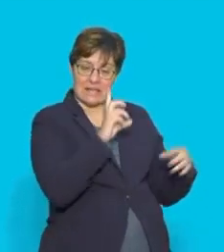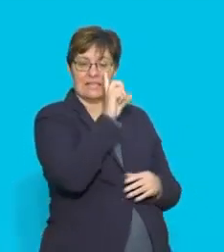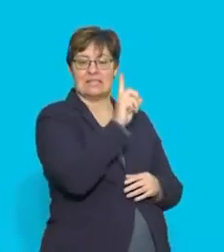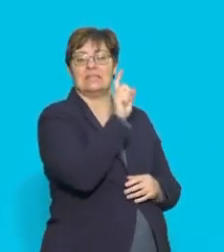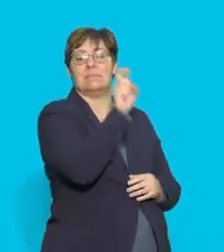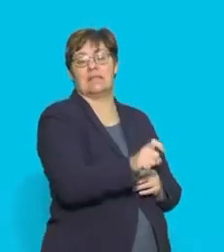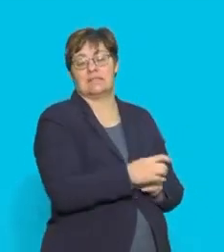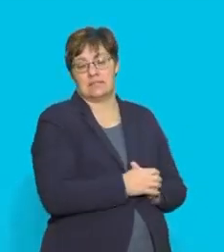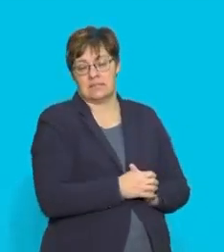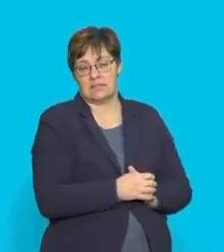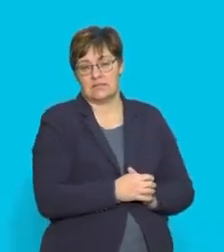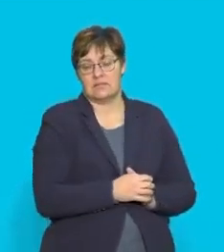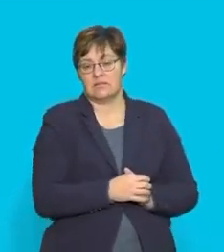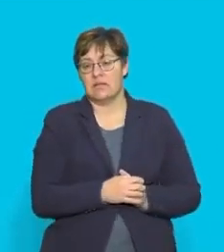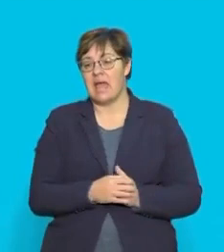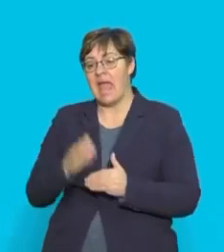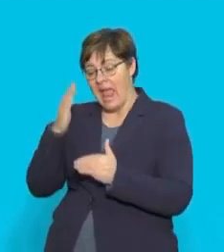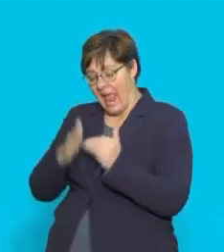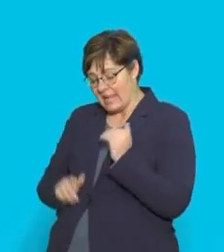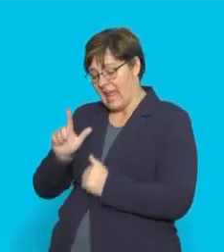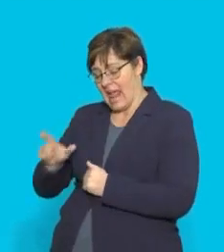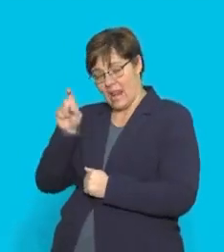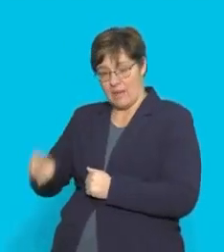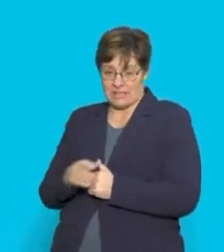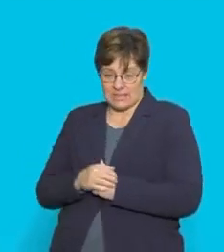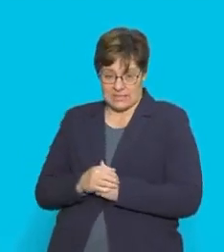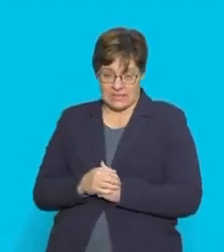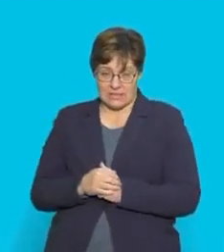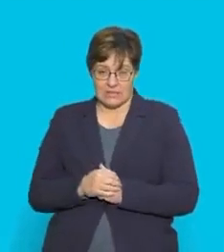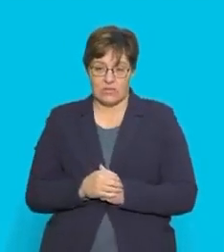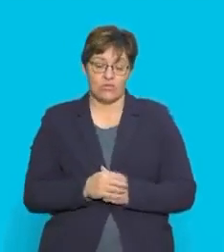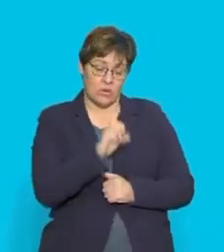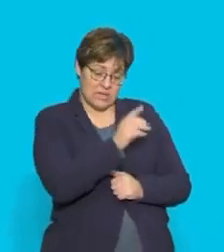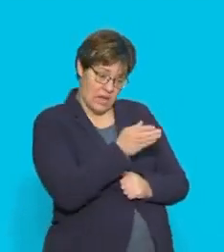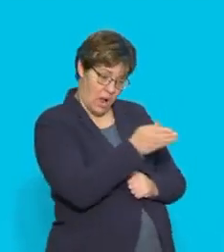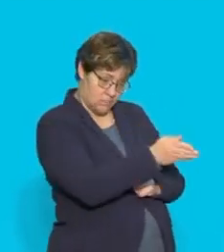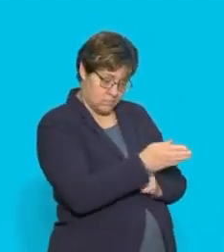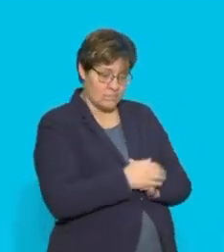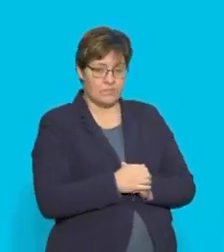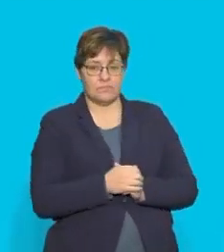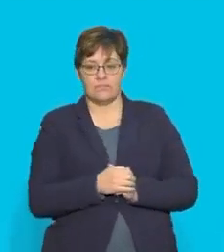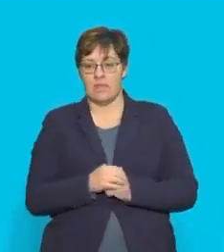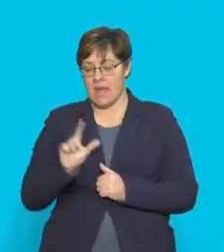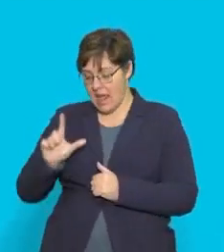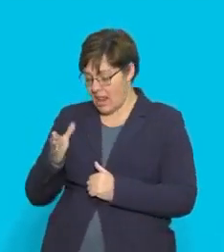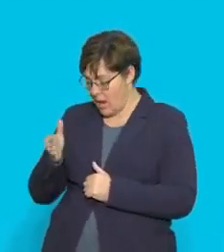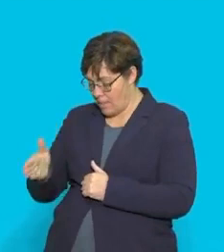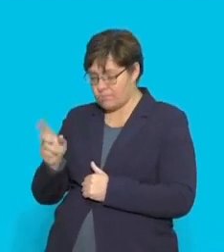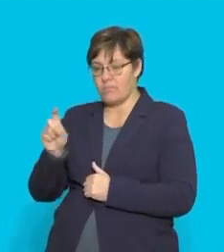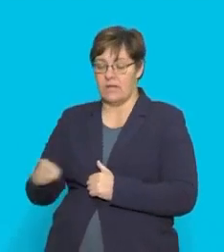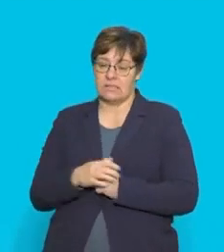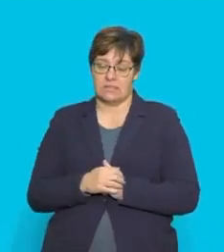letter D and end with the letter L. So it implies D will be there. L must be